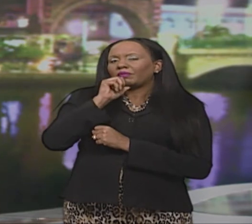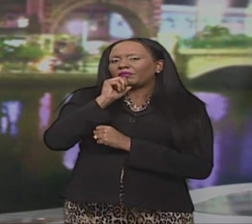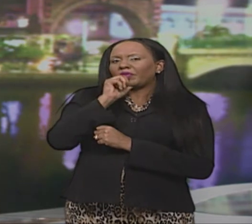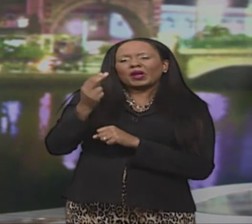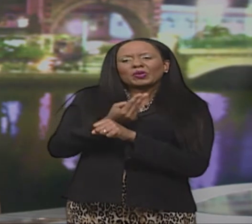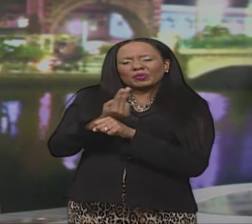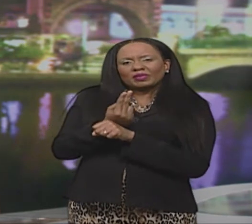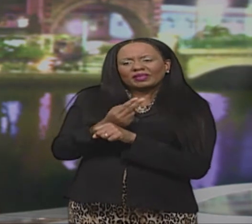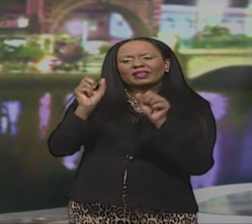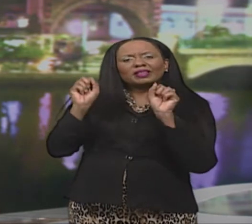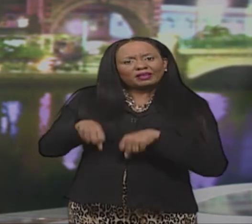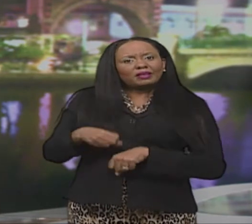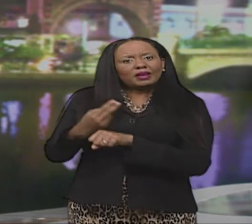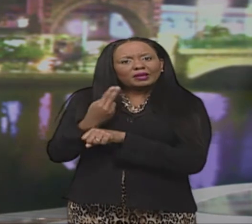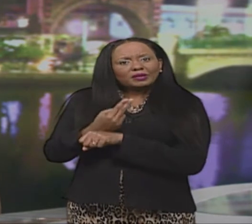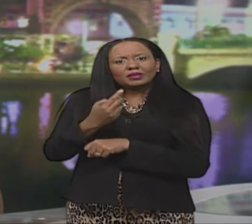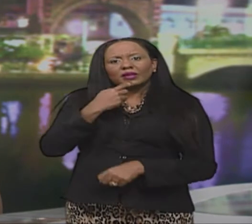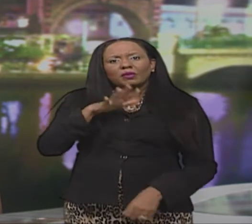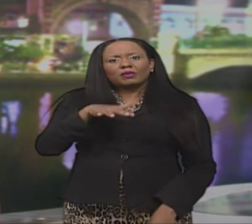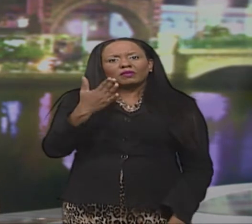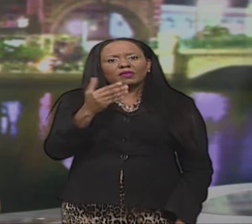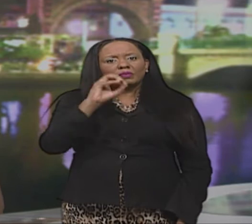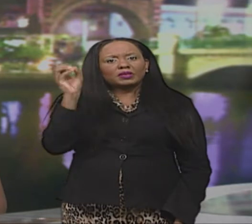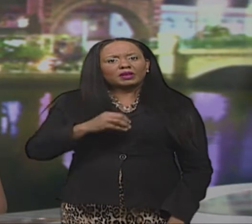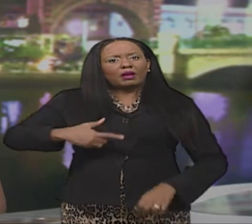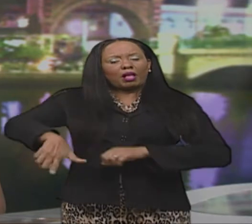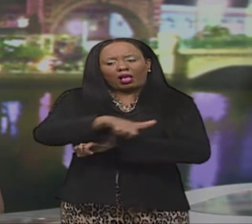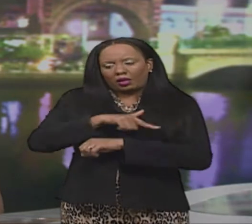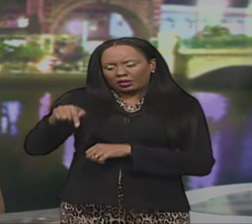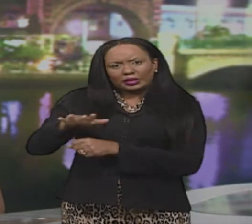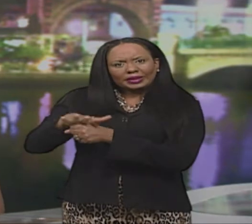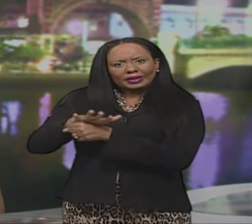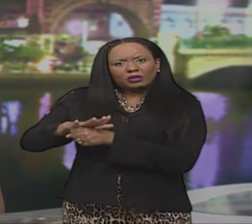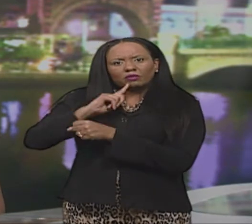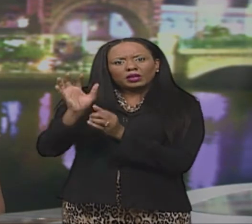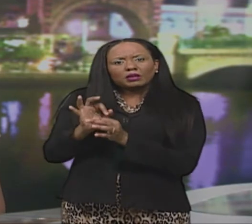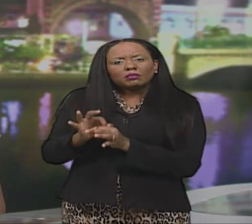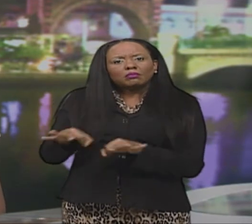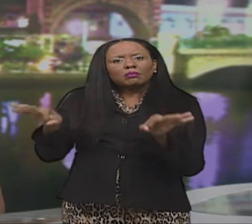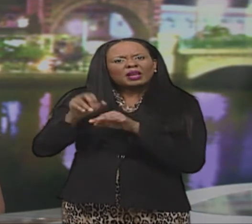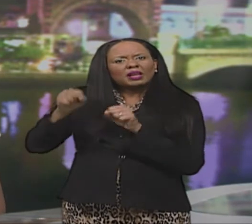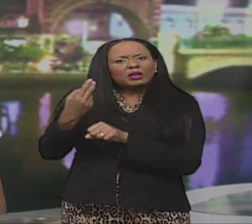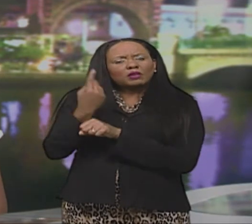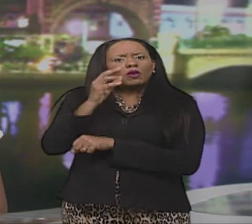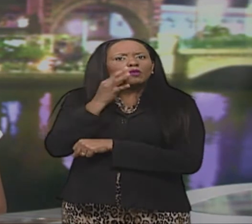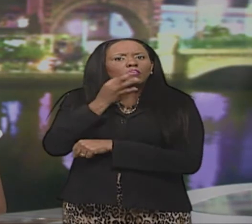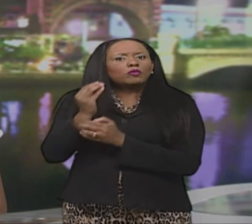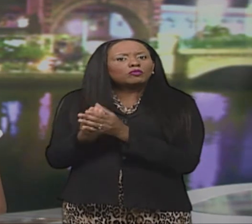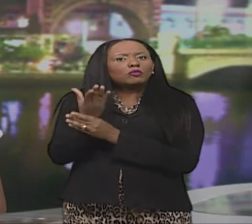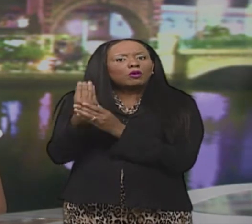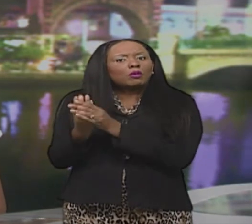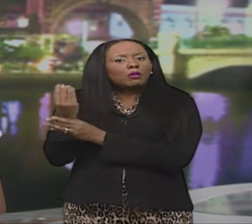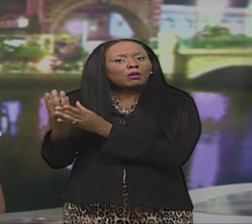up about 15% of land in Barbados, and he believes the area would be ideal for a fruit orchard.